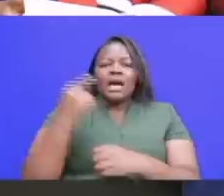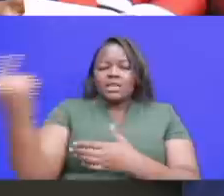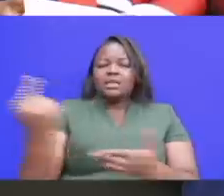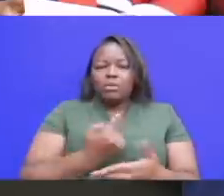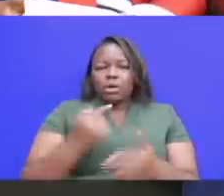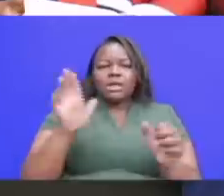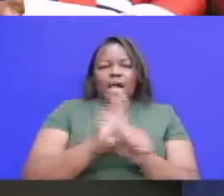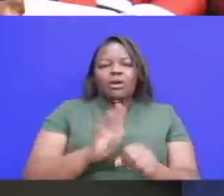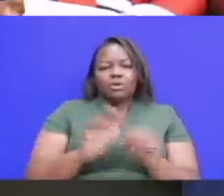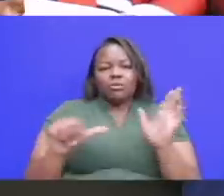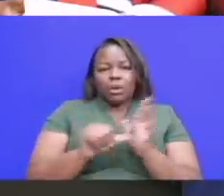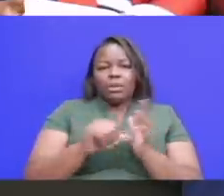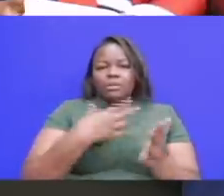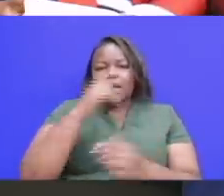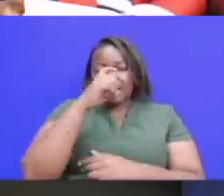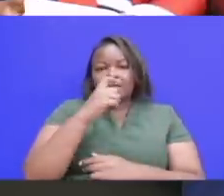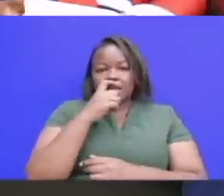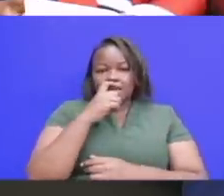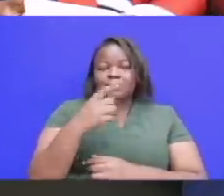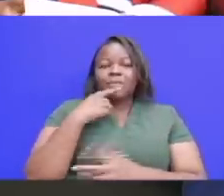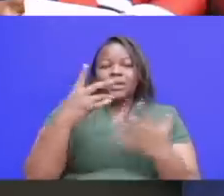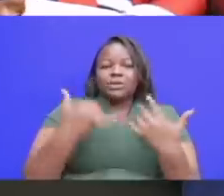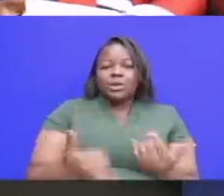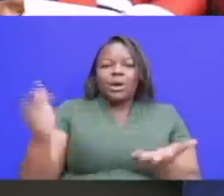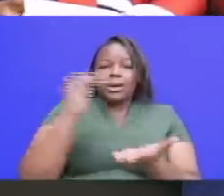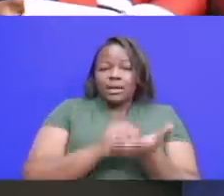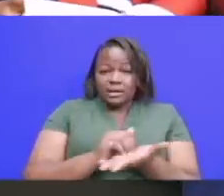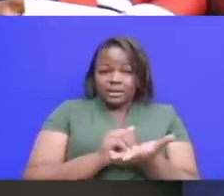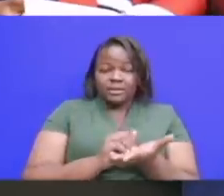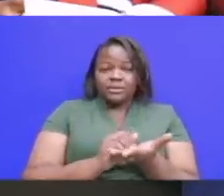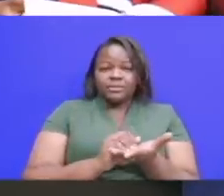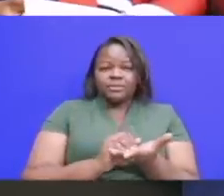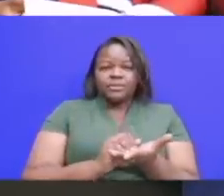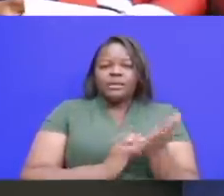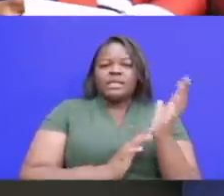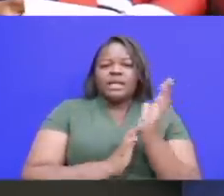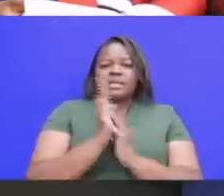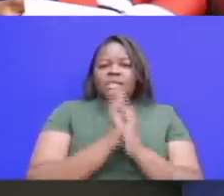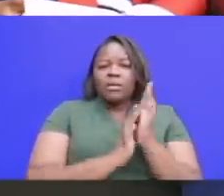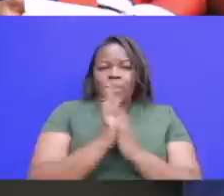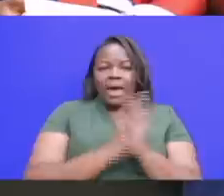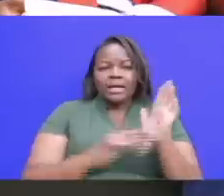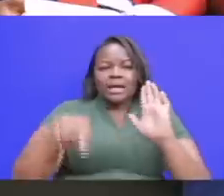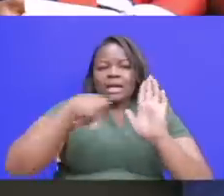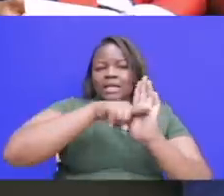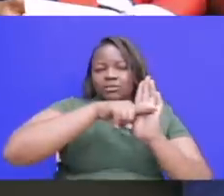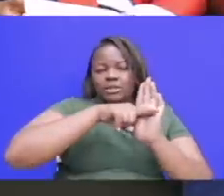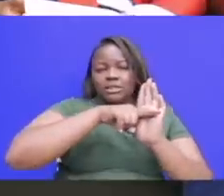of jealousy. And so it, again, inspired negativity